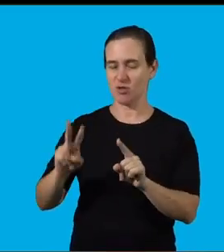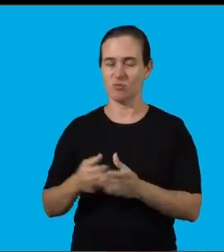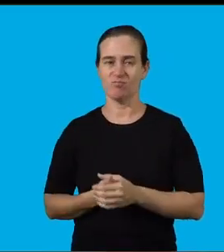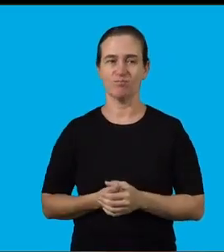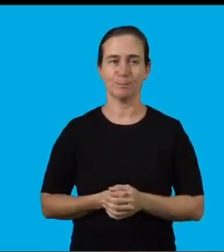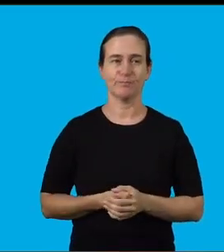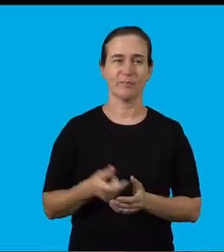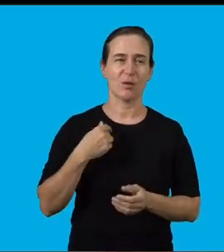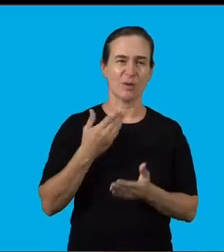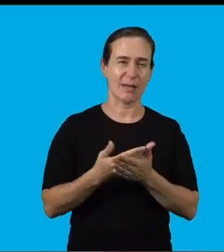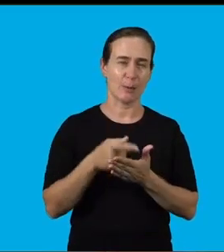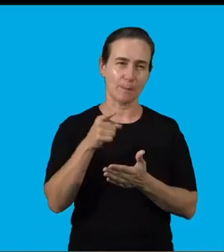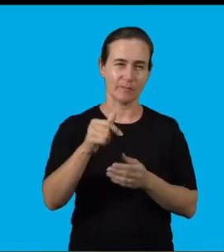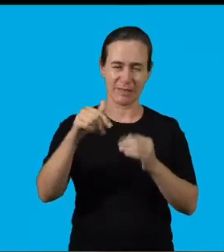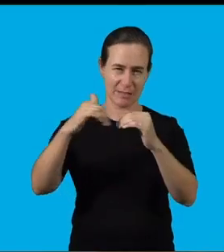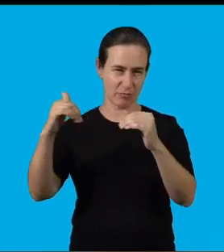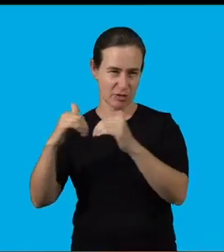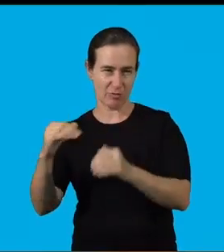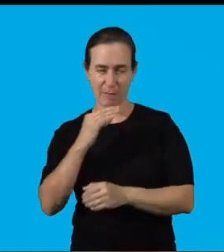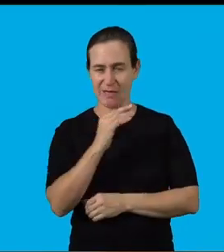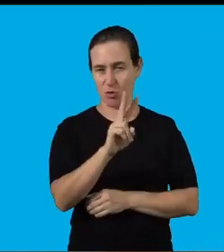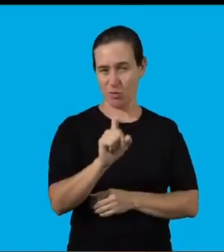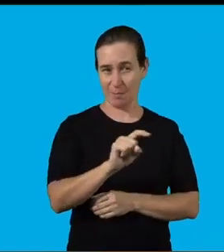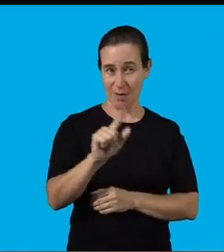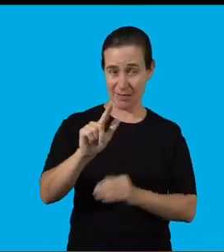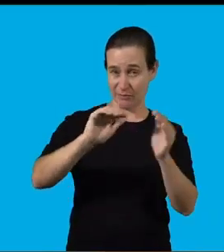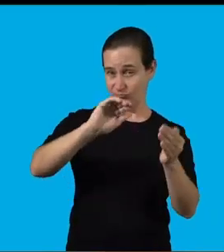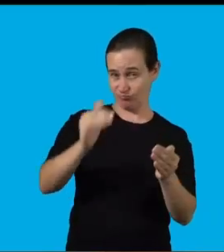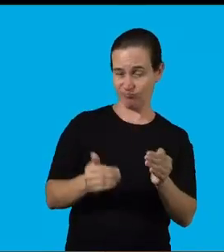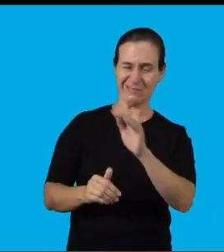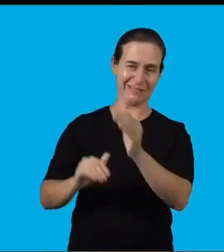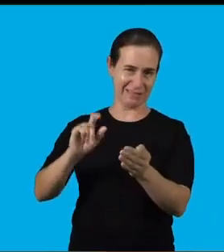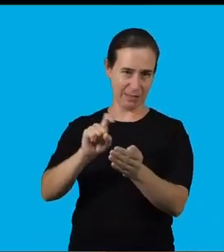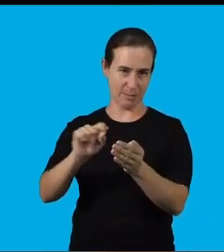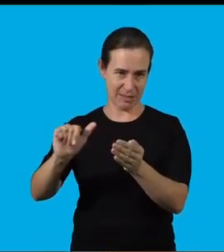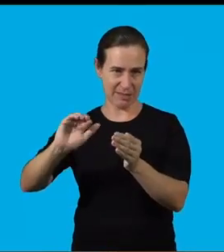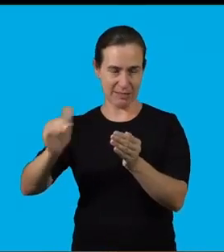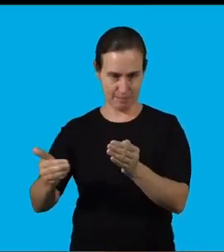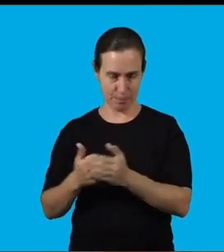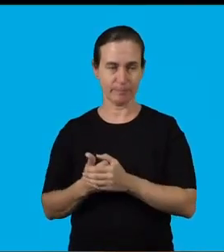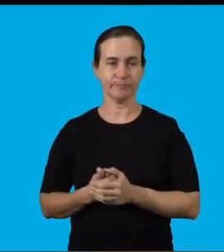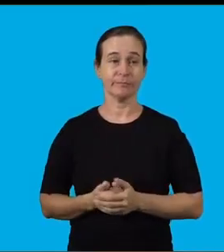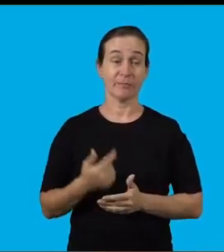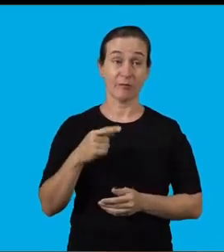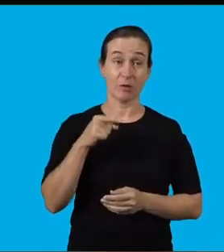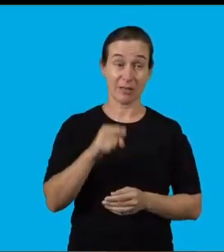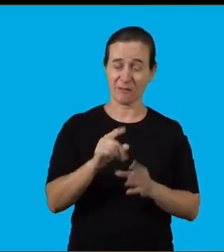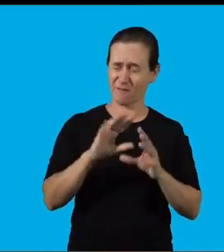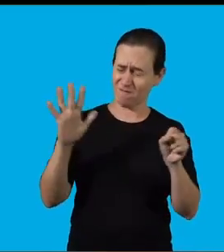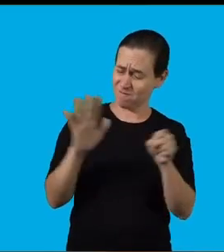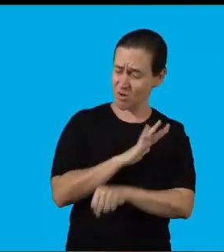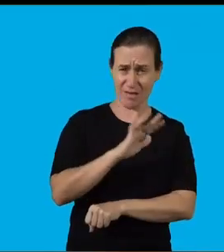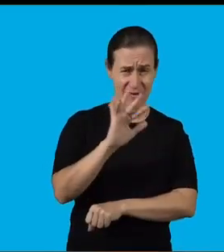then factorize that separately to give us 2x minus 7 times x minus 6. So therefore, for this expression to be